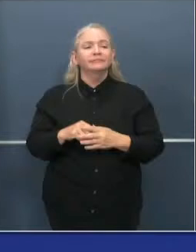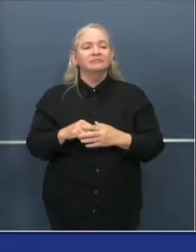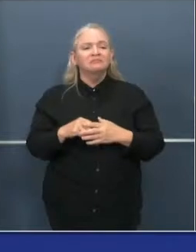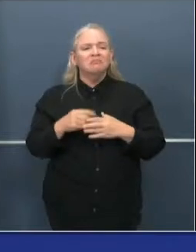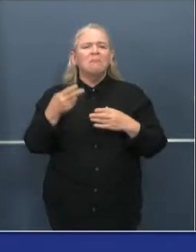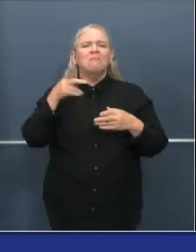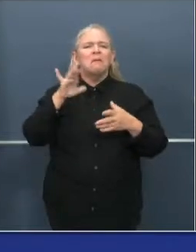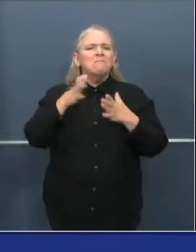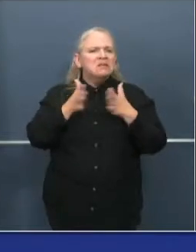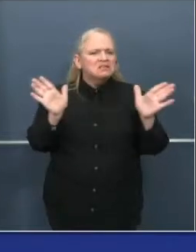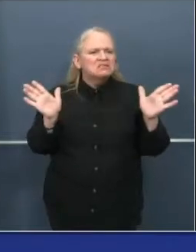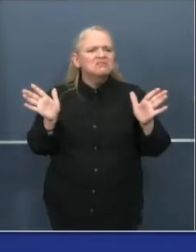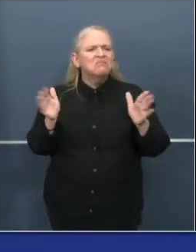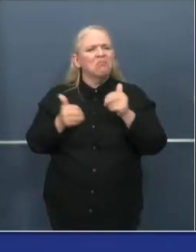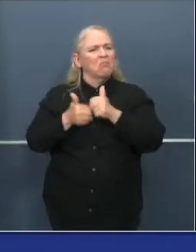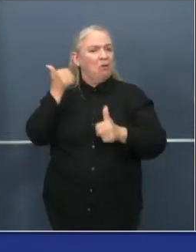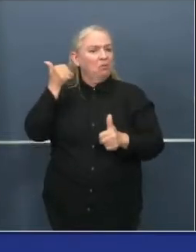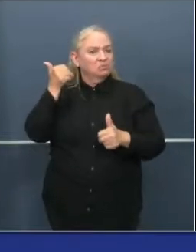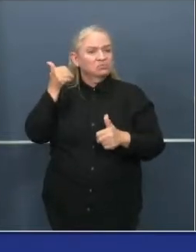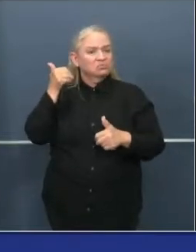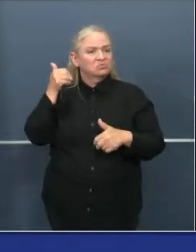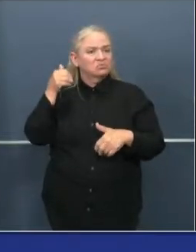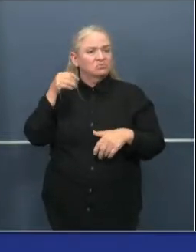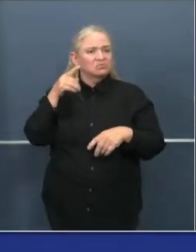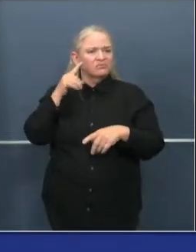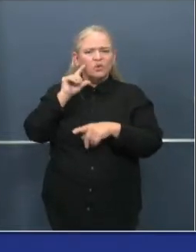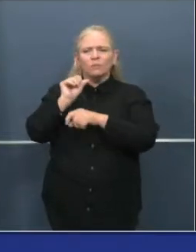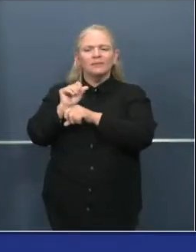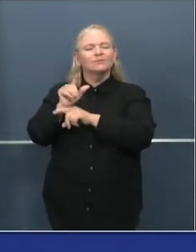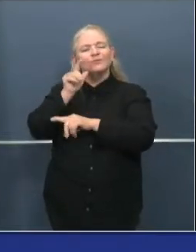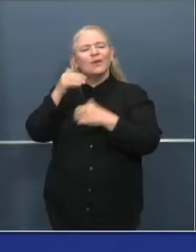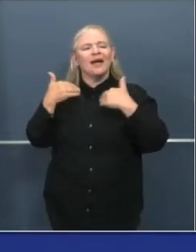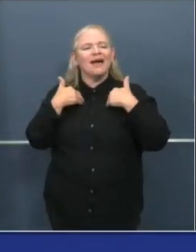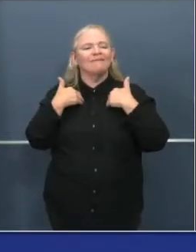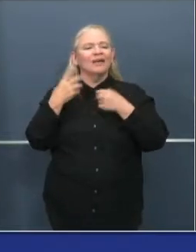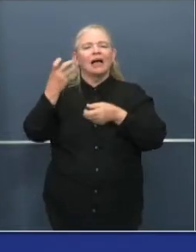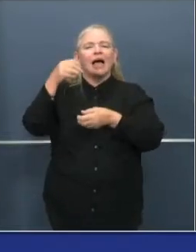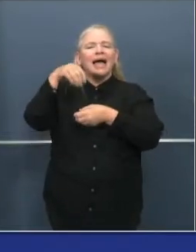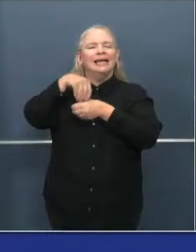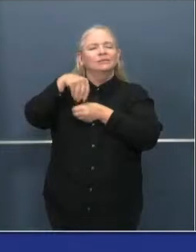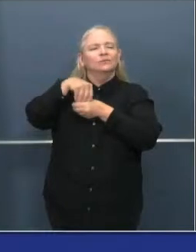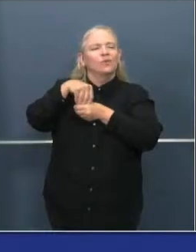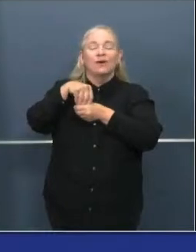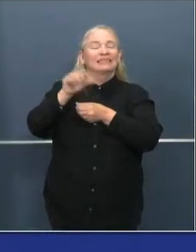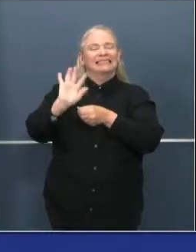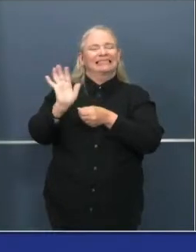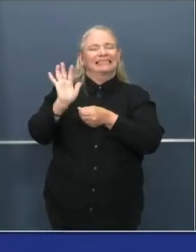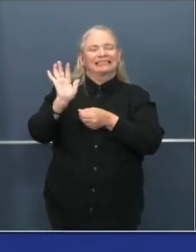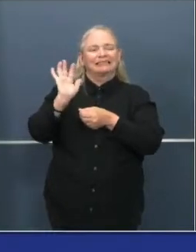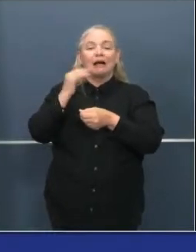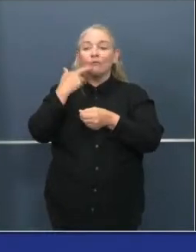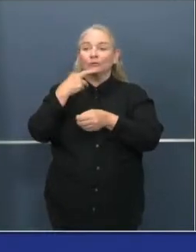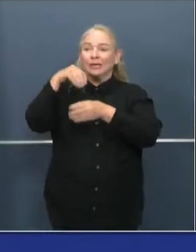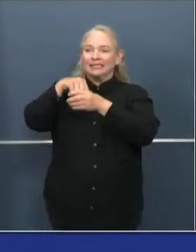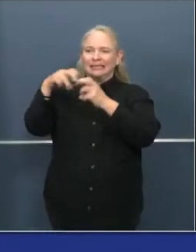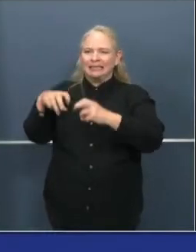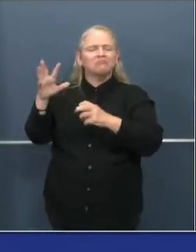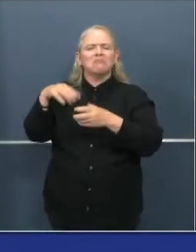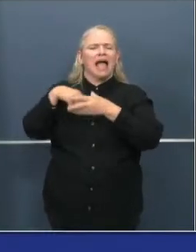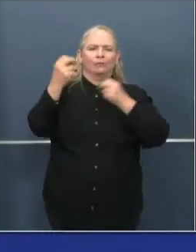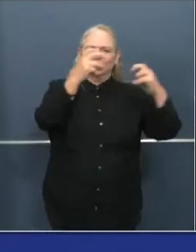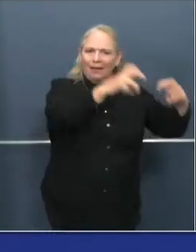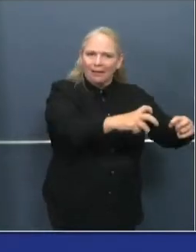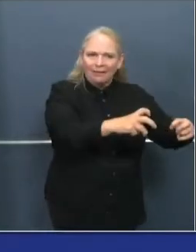that in multiple sectors of our economy, restaurants being a notable example. We have also closed